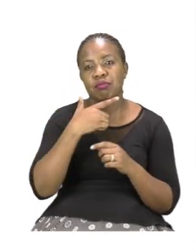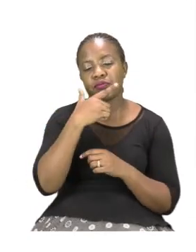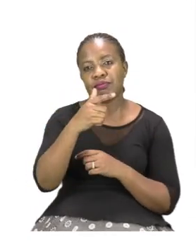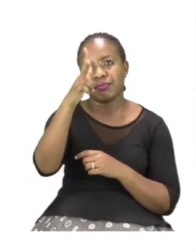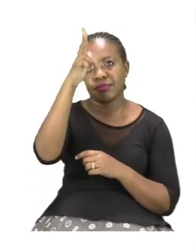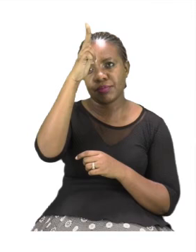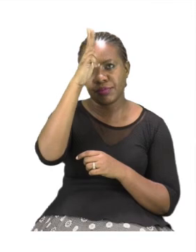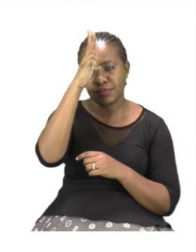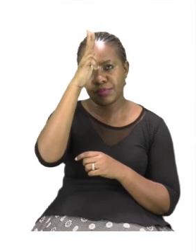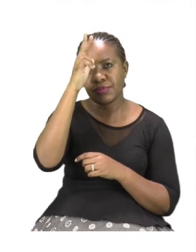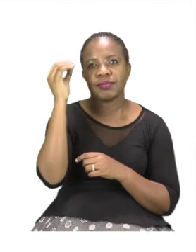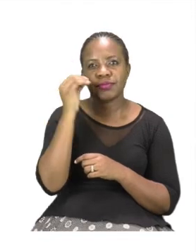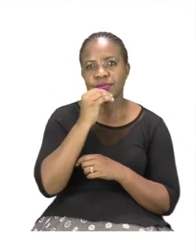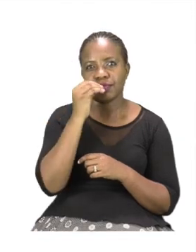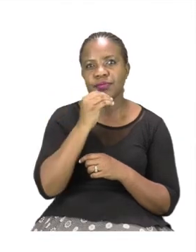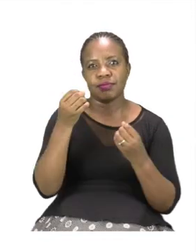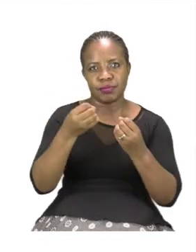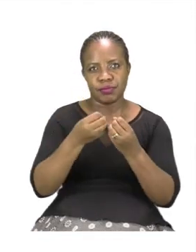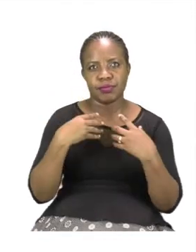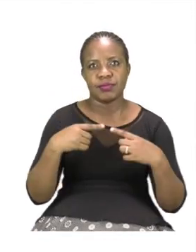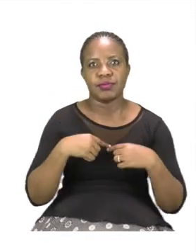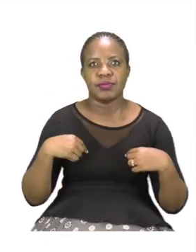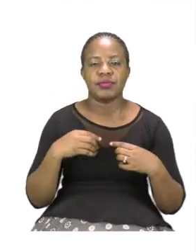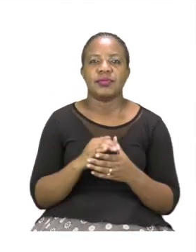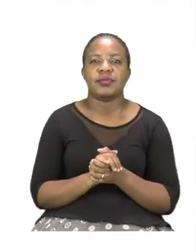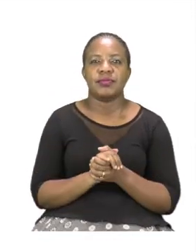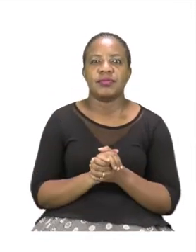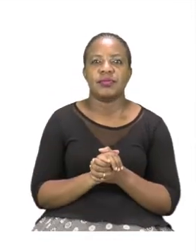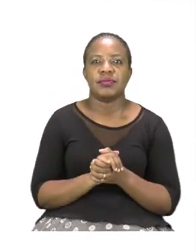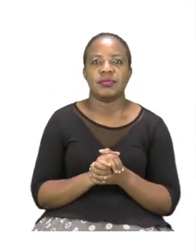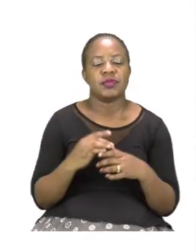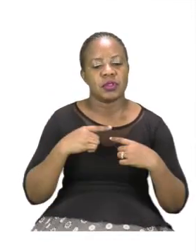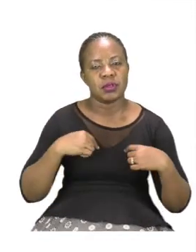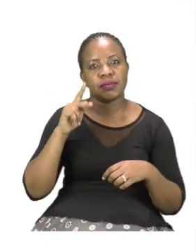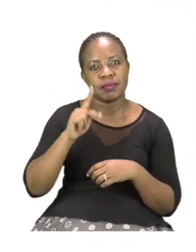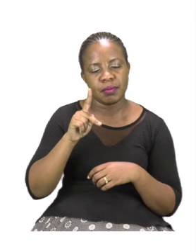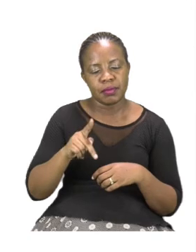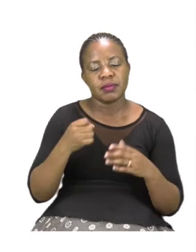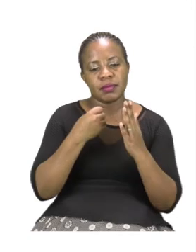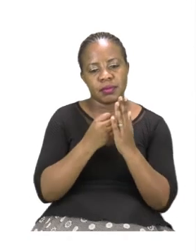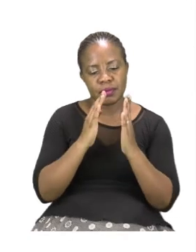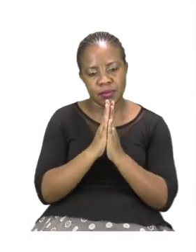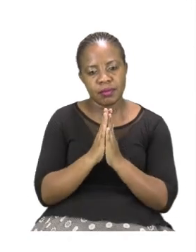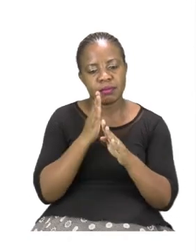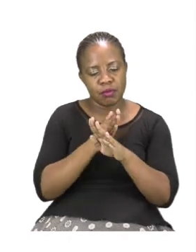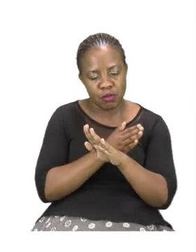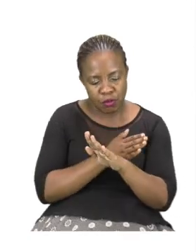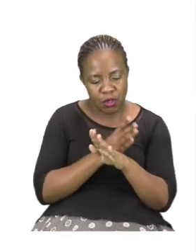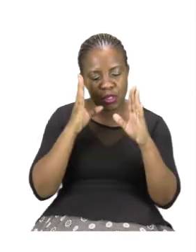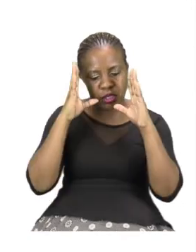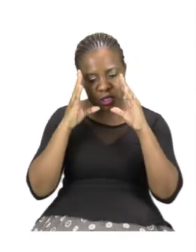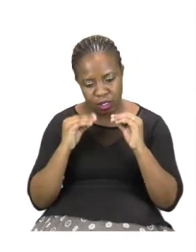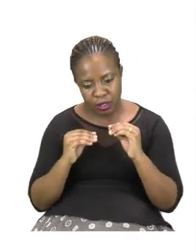the food He provides for us. We also pray before we sleep